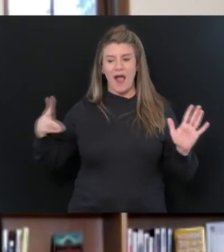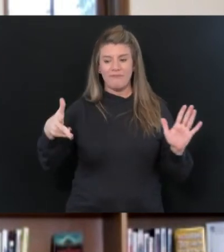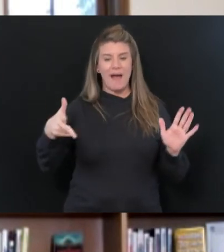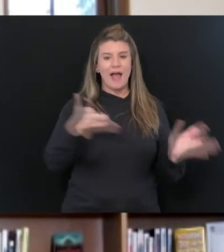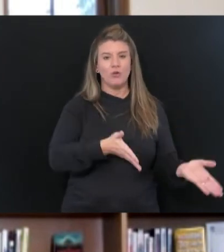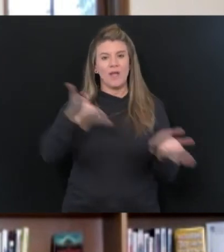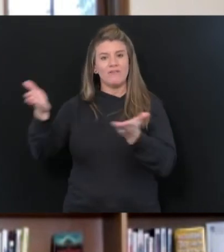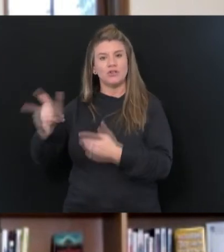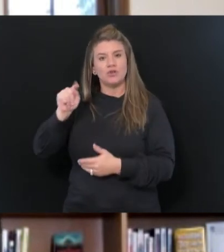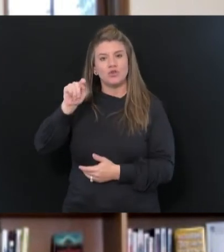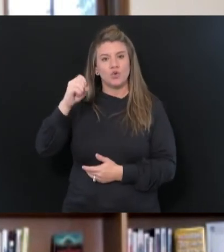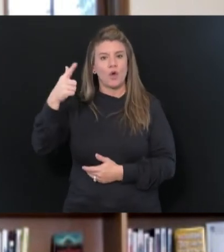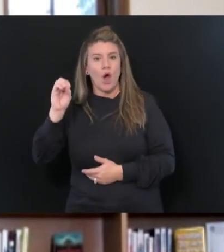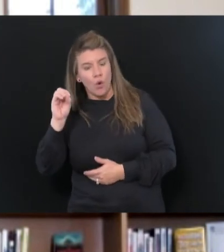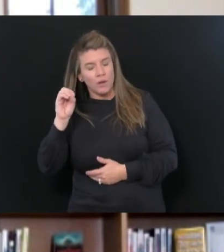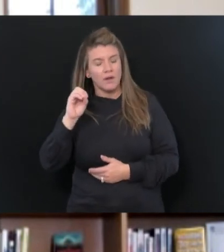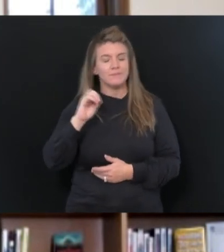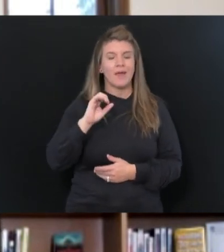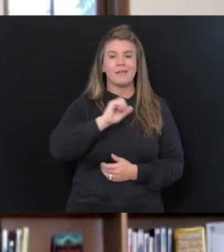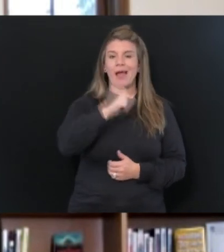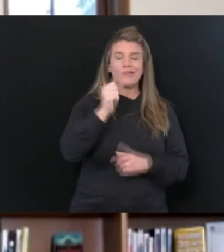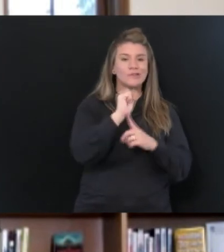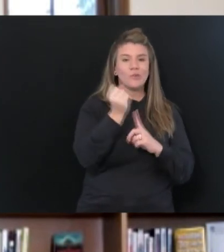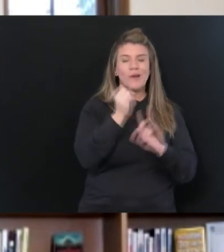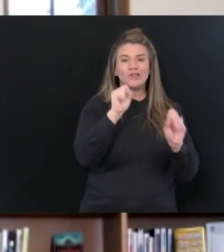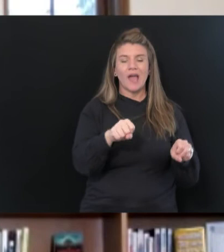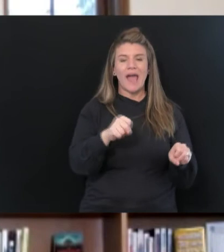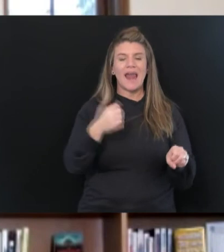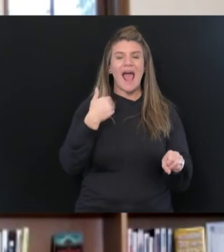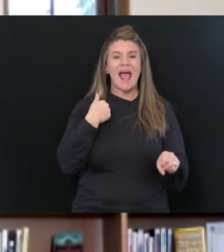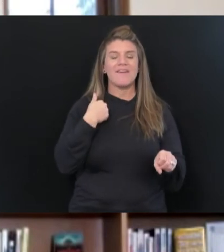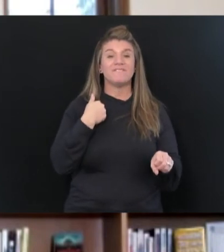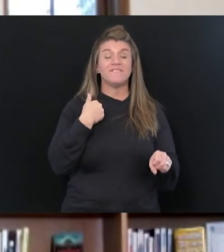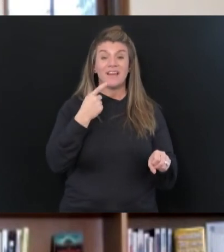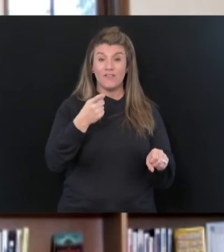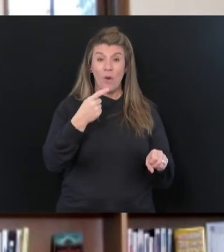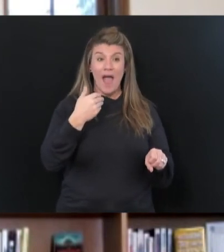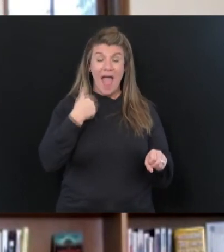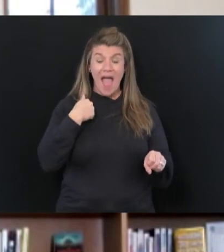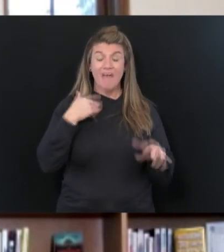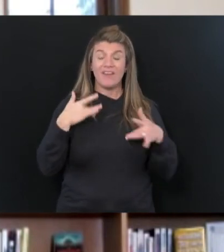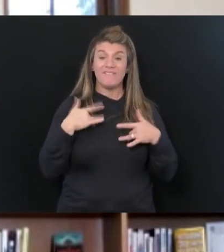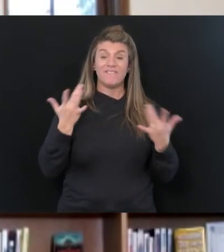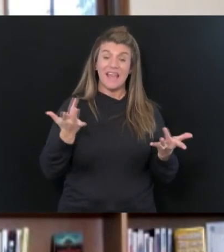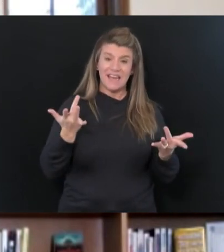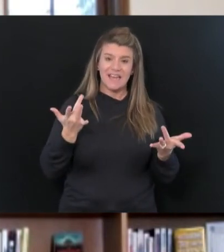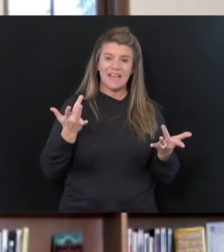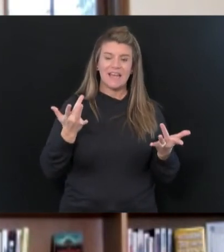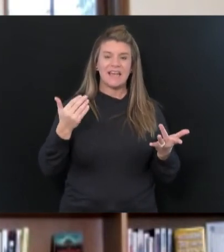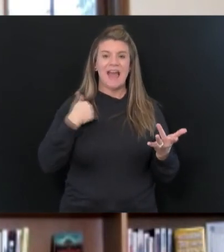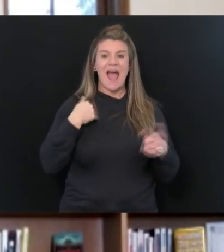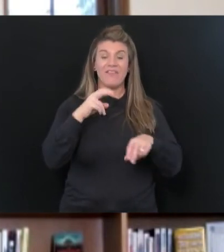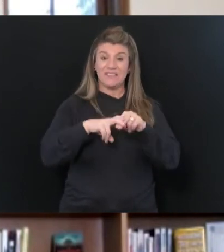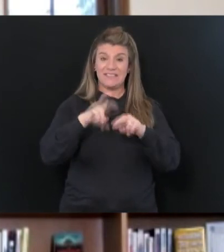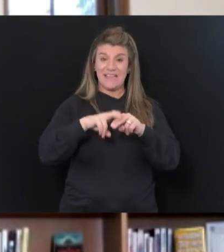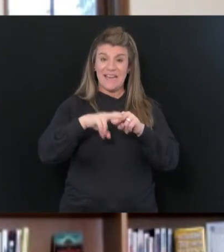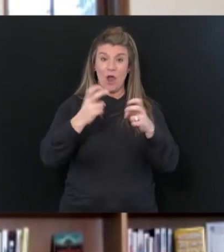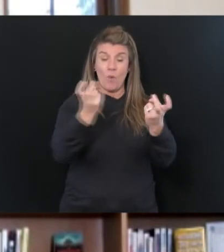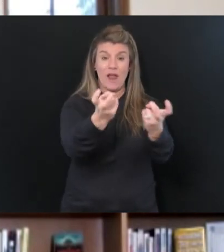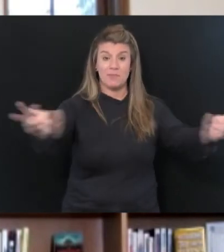go. Other situations would be to have, if you're going to have such an event, to have the seating arrangements 6